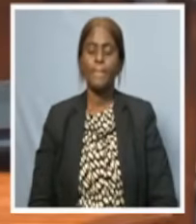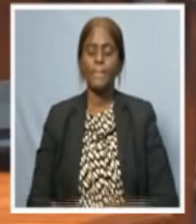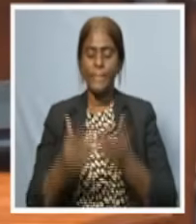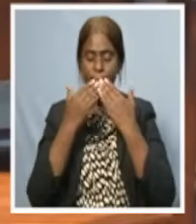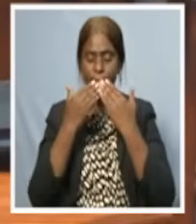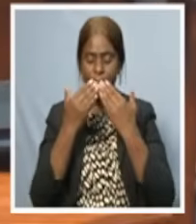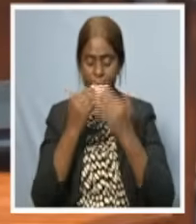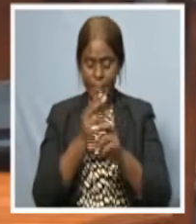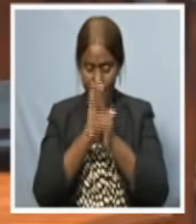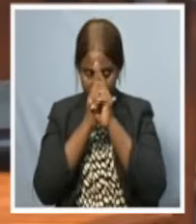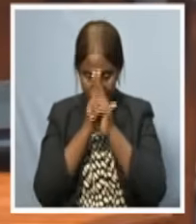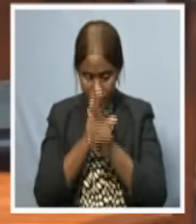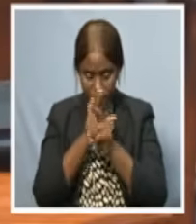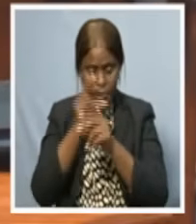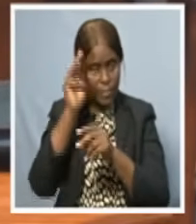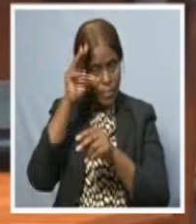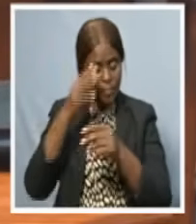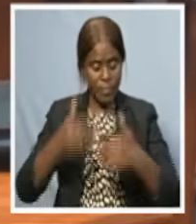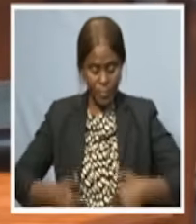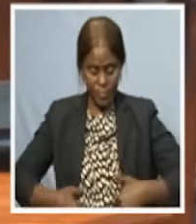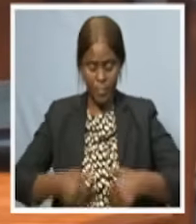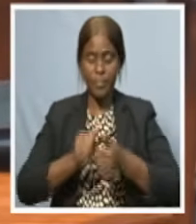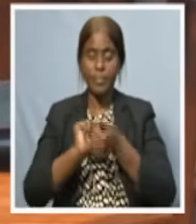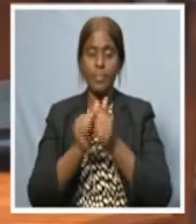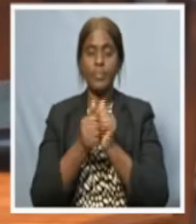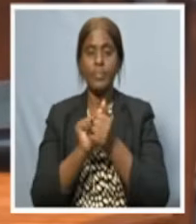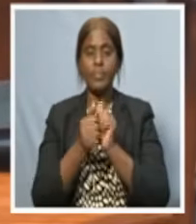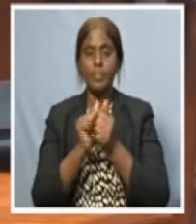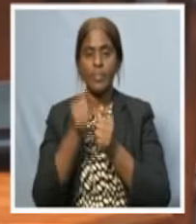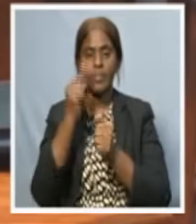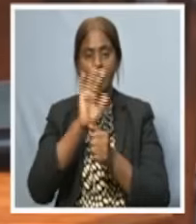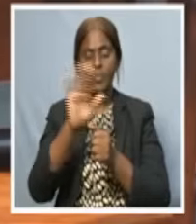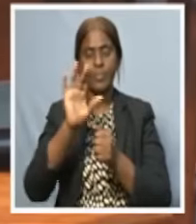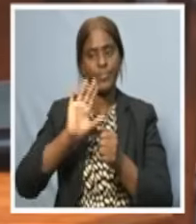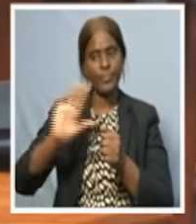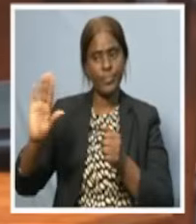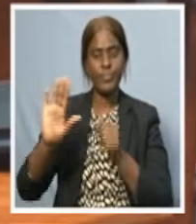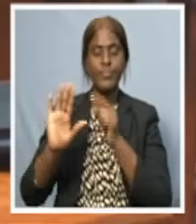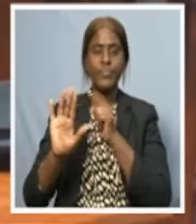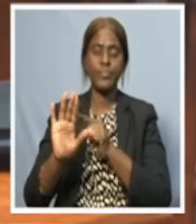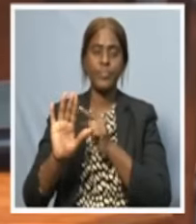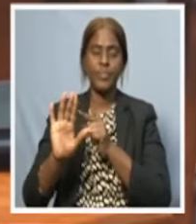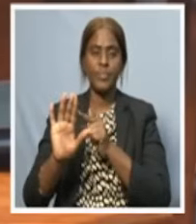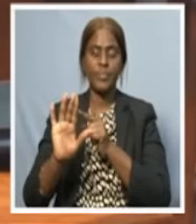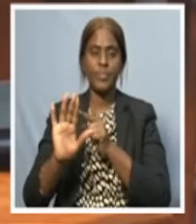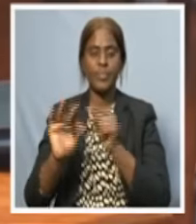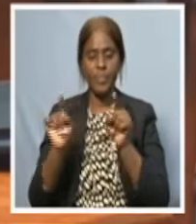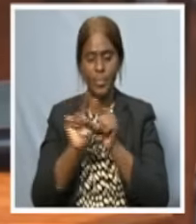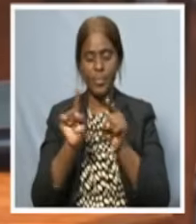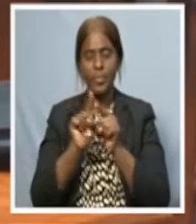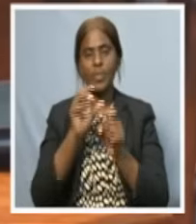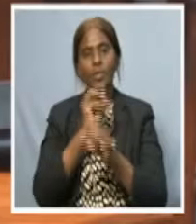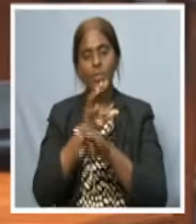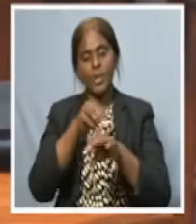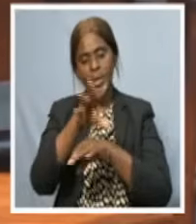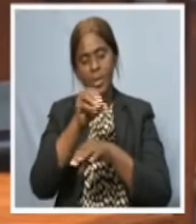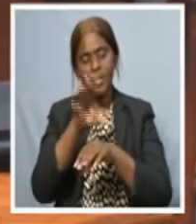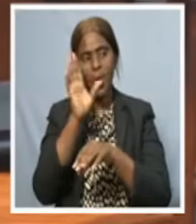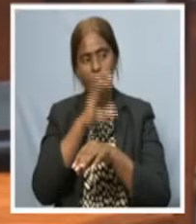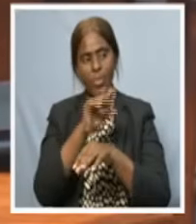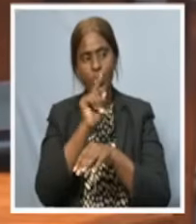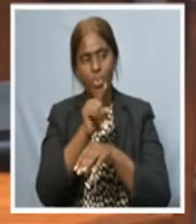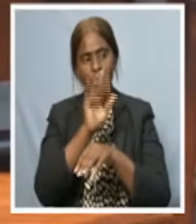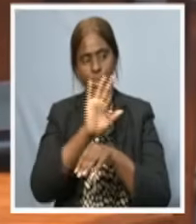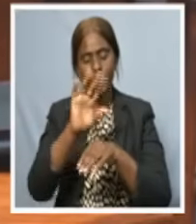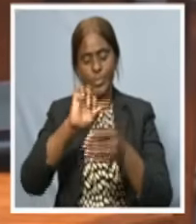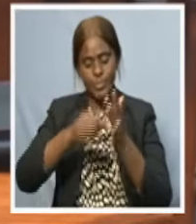Thank you, the Honorable Minister for Youth and Sport, for that point of order. Like I was guiding,